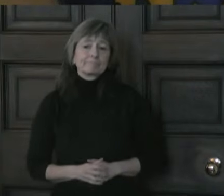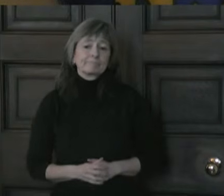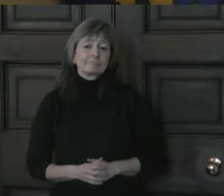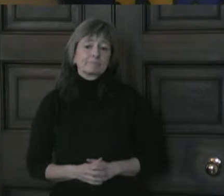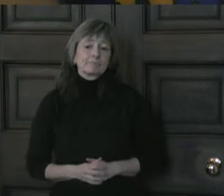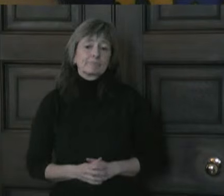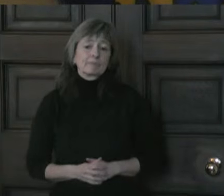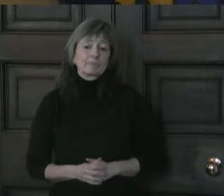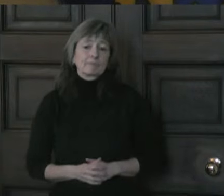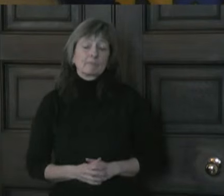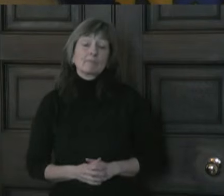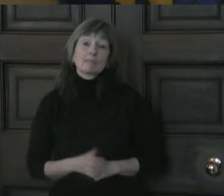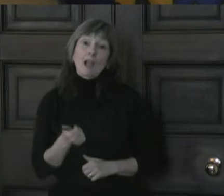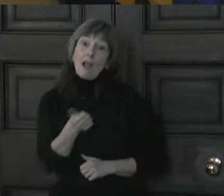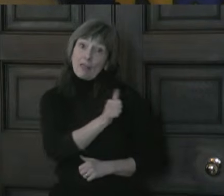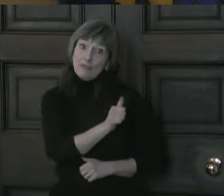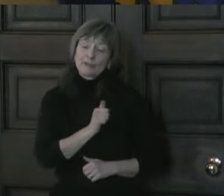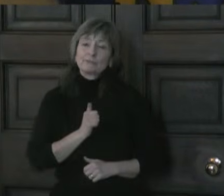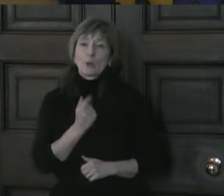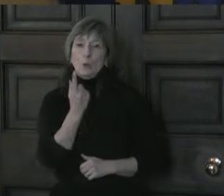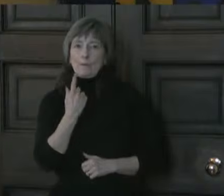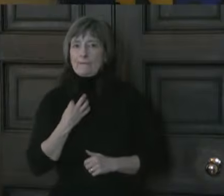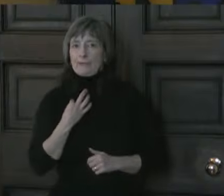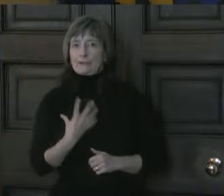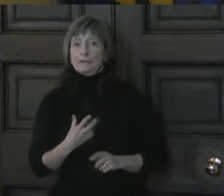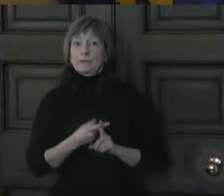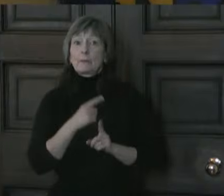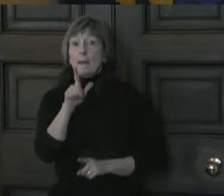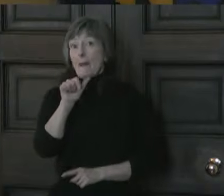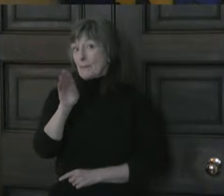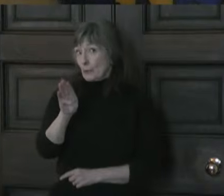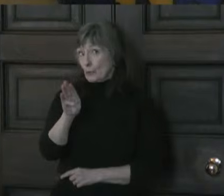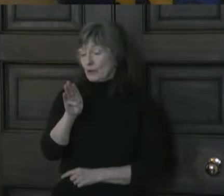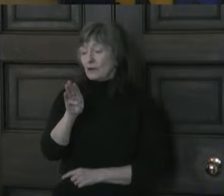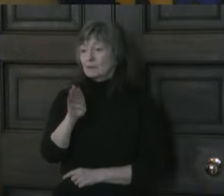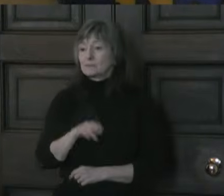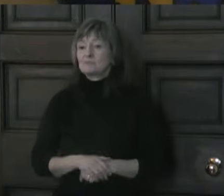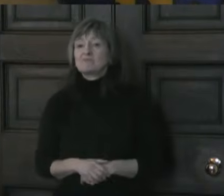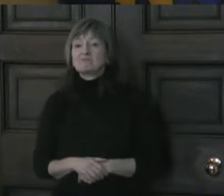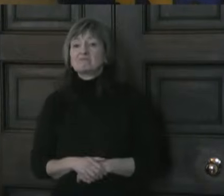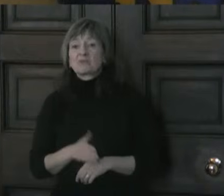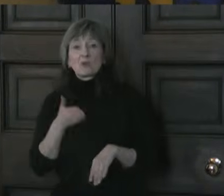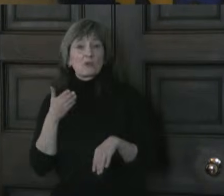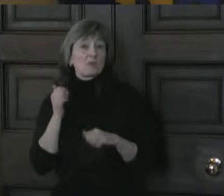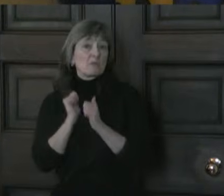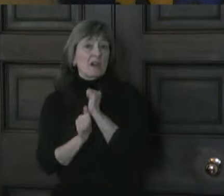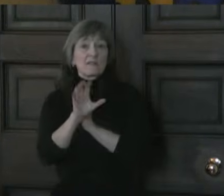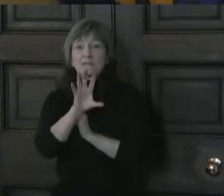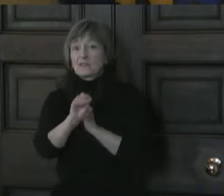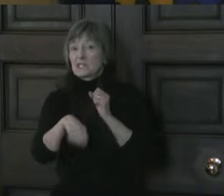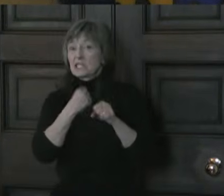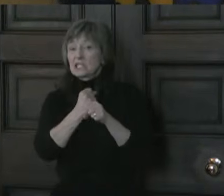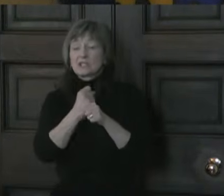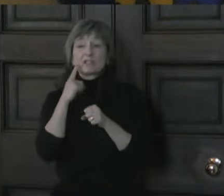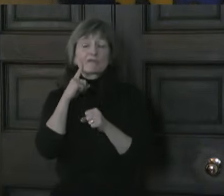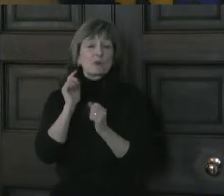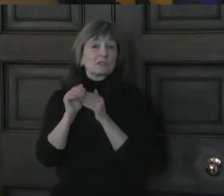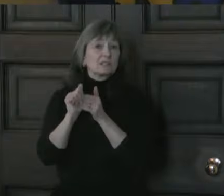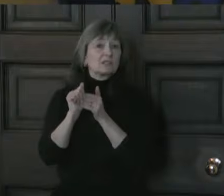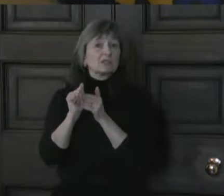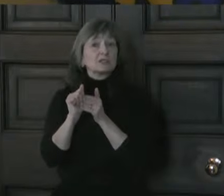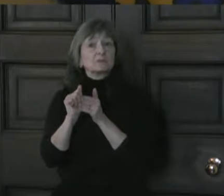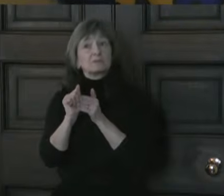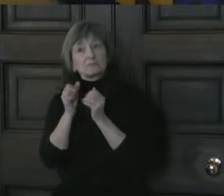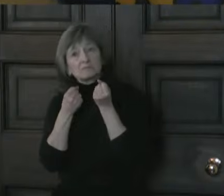And a committed volunteer from Labrador with over half a century of dedication and leadership to the people